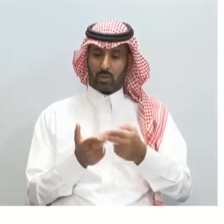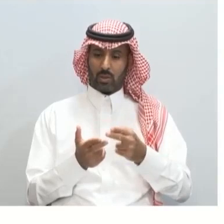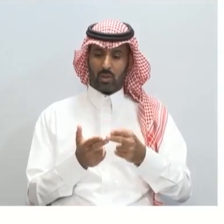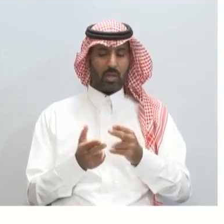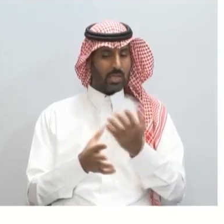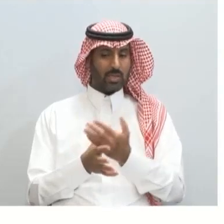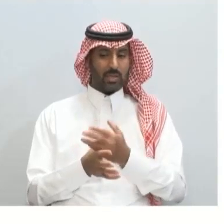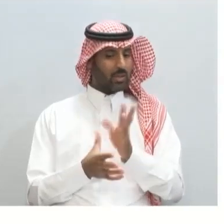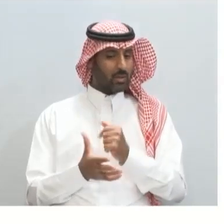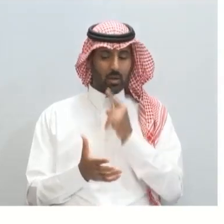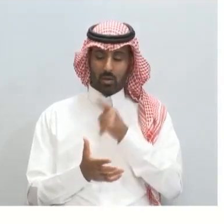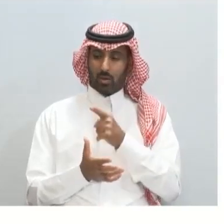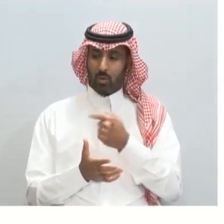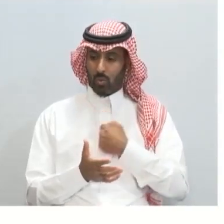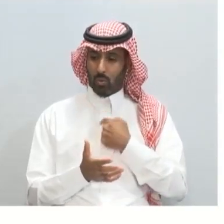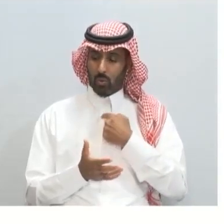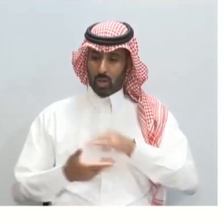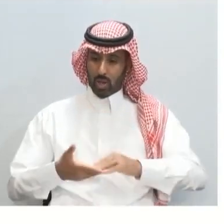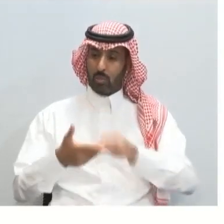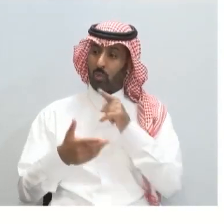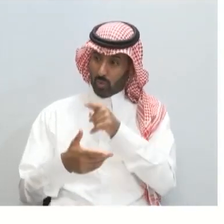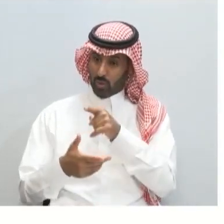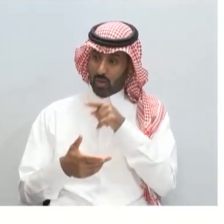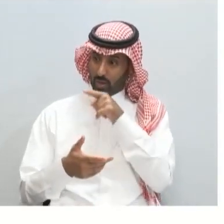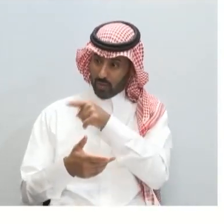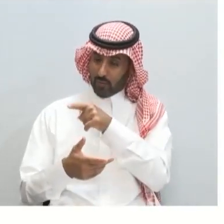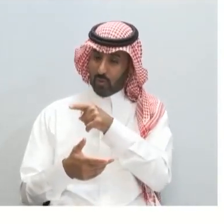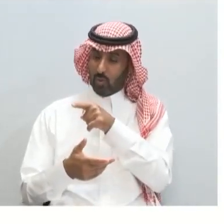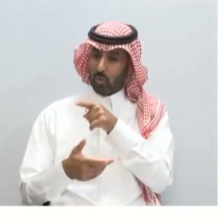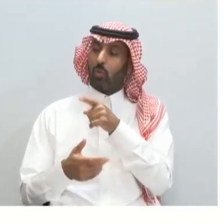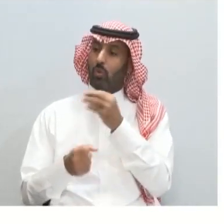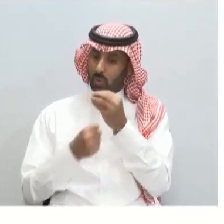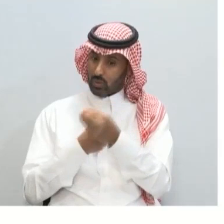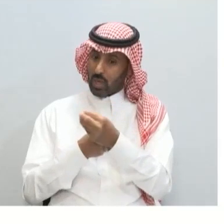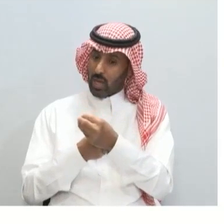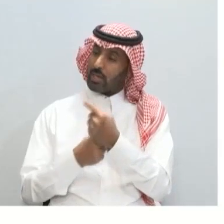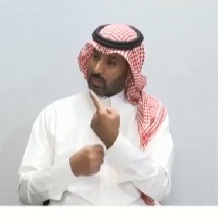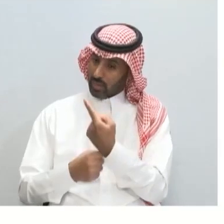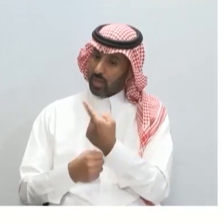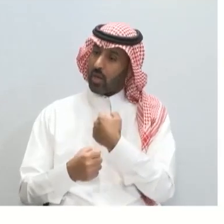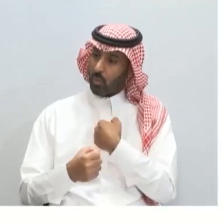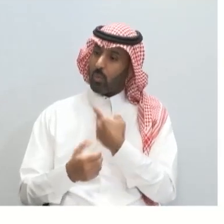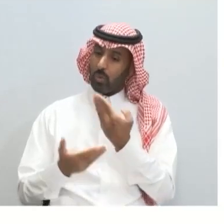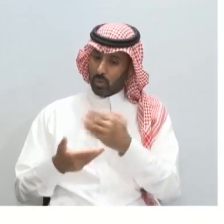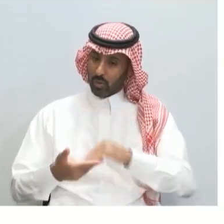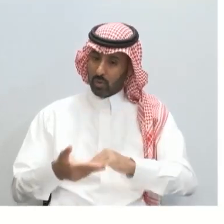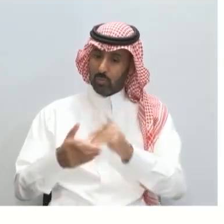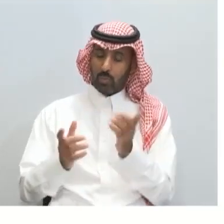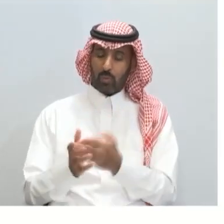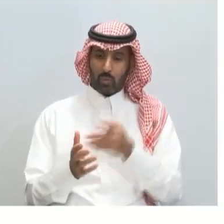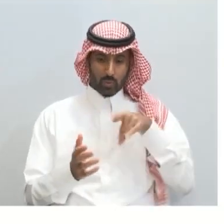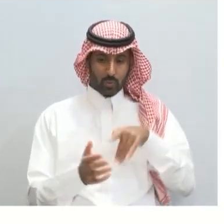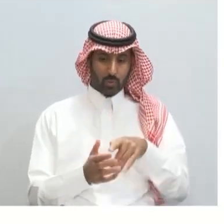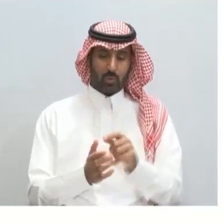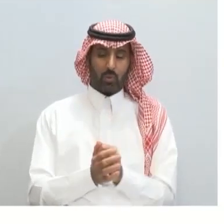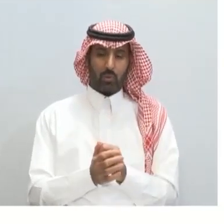Clause here if you had asked us they don't say your friends maybe your friends uh walked in you in your room